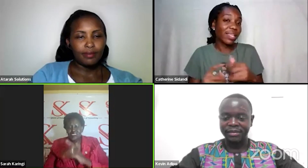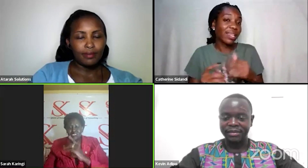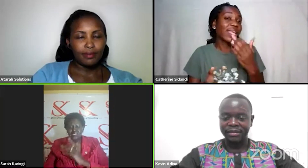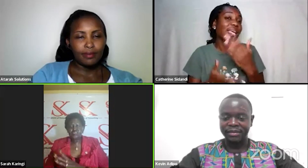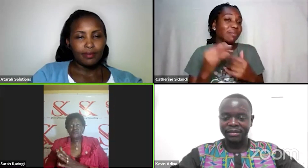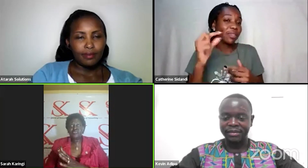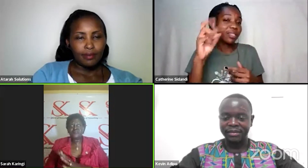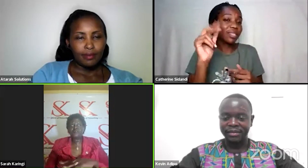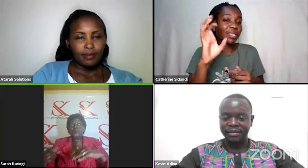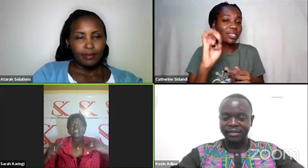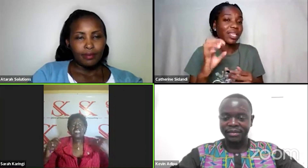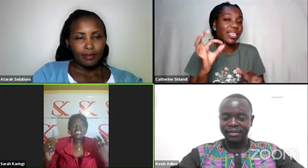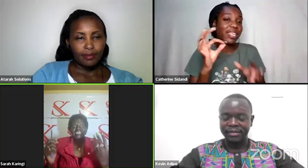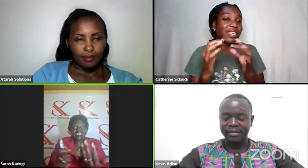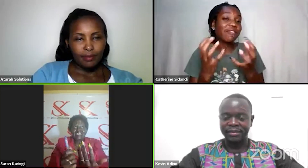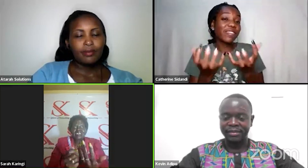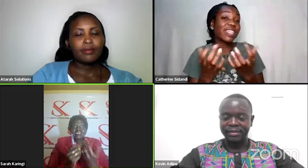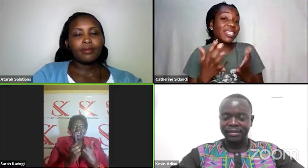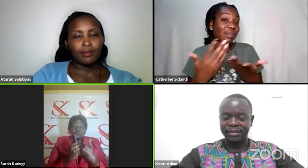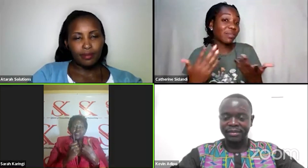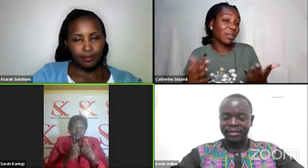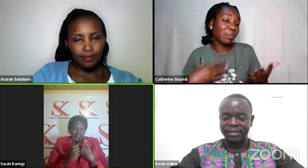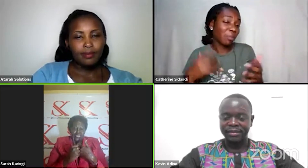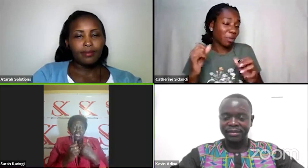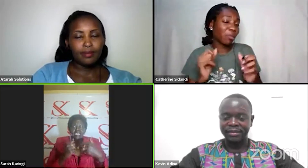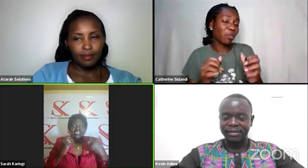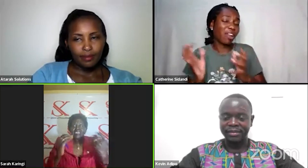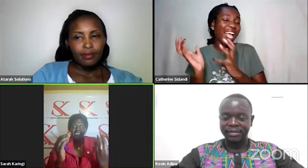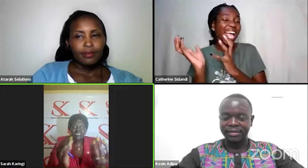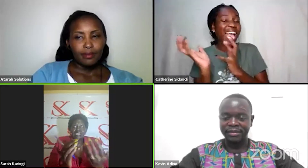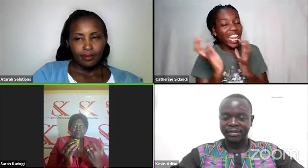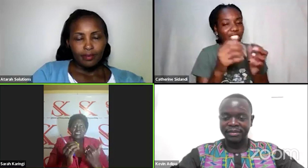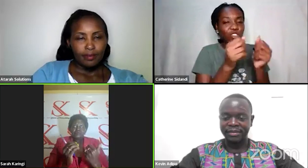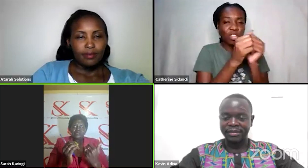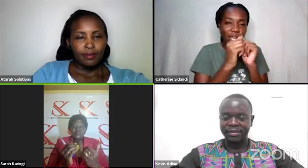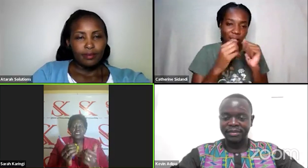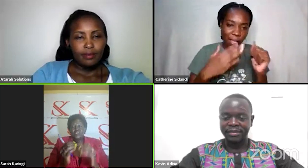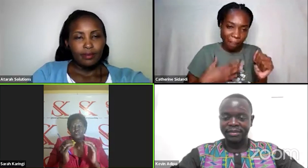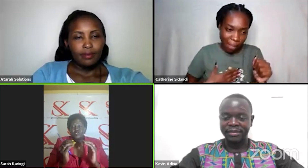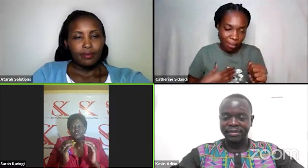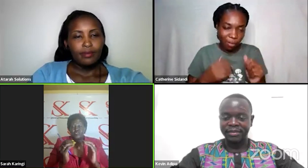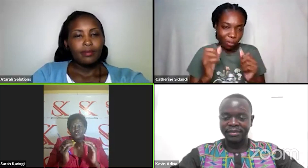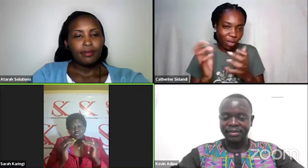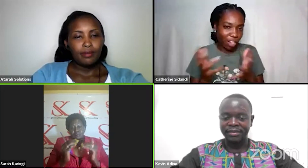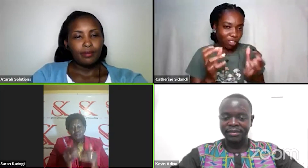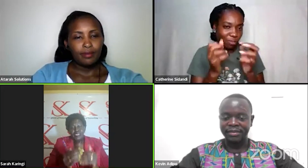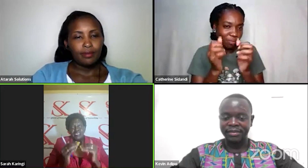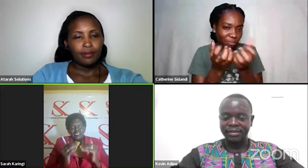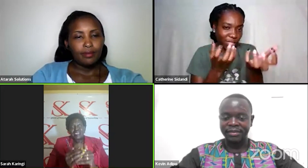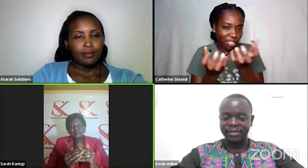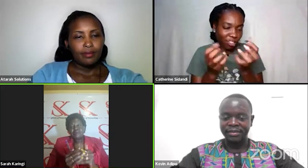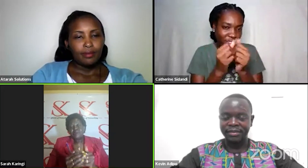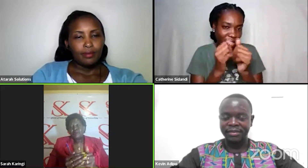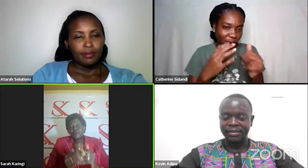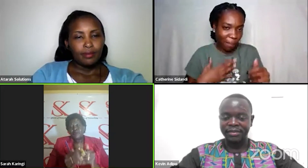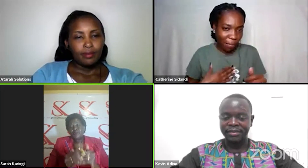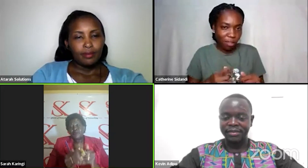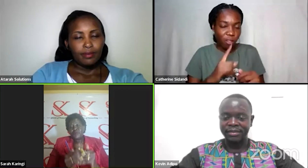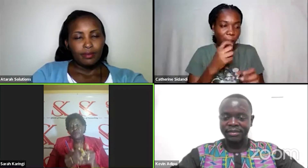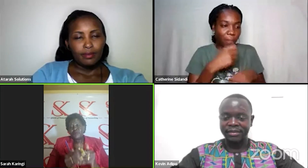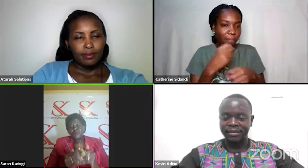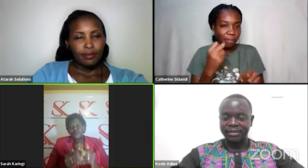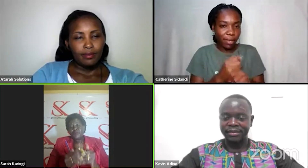in case she's need of something more? Can I carry her with me? Can I carry her business with me? So make other